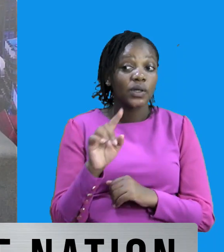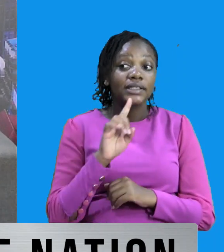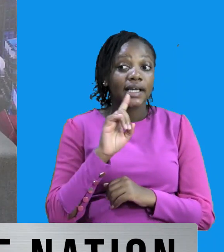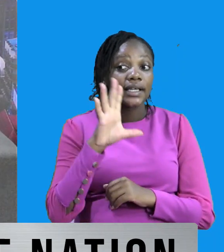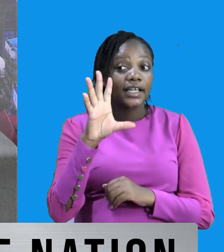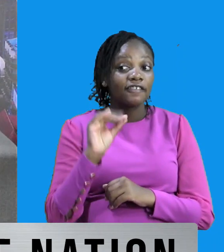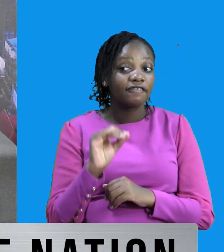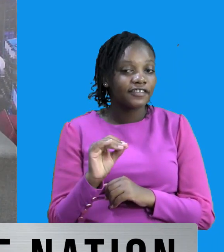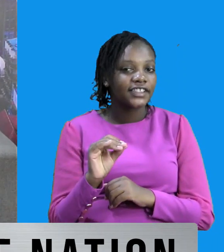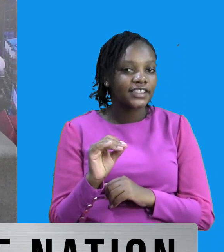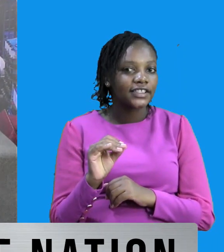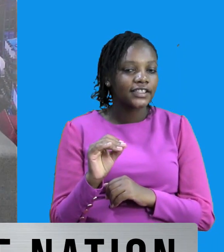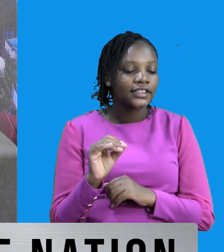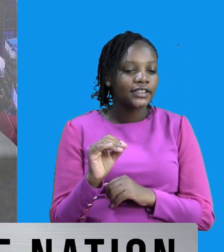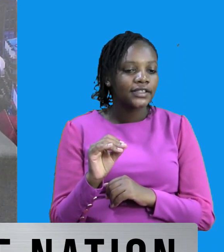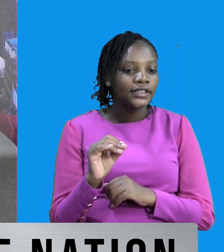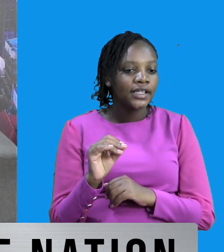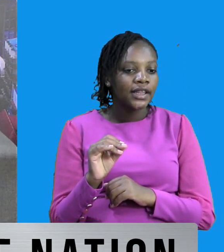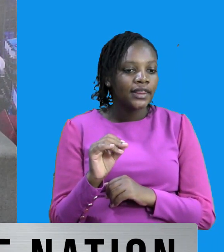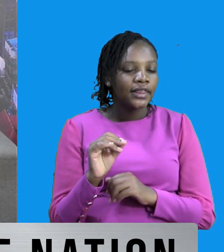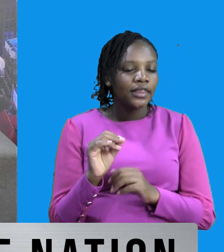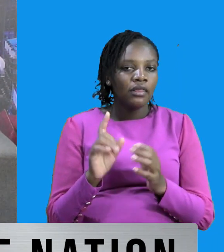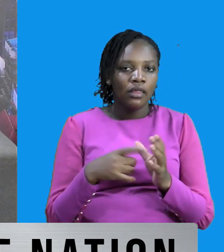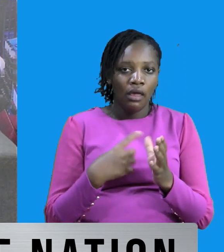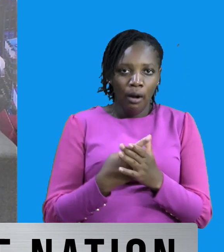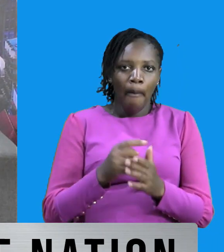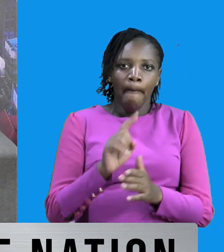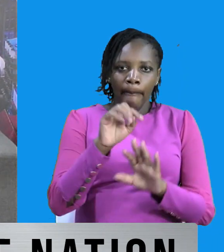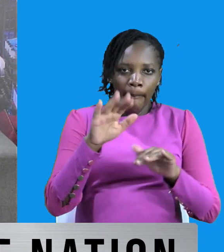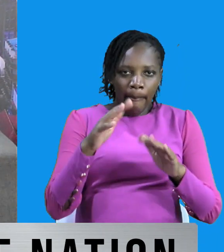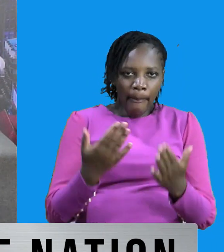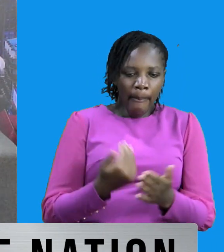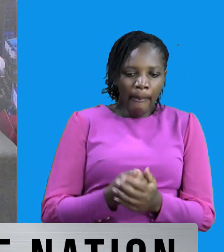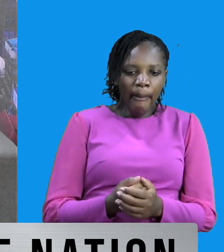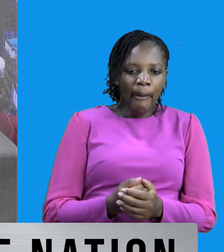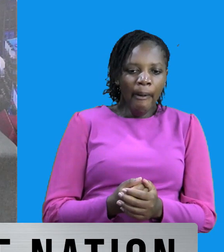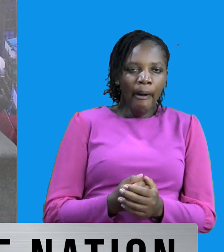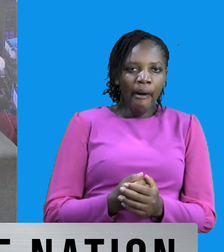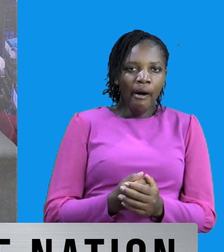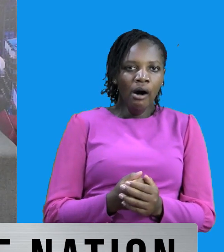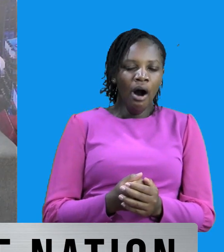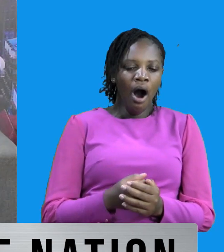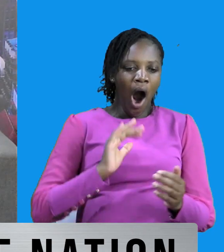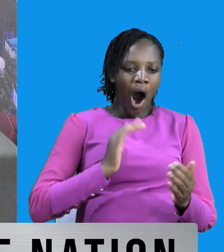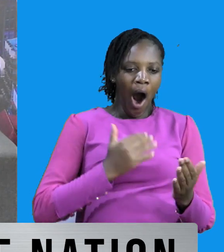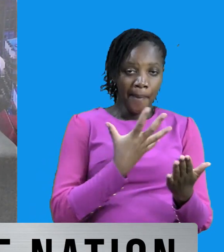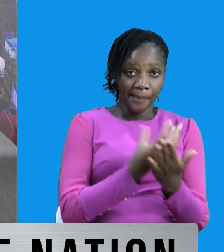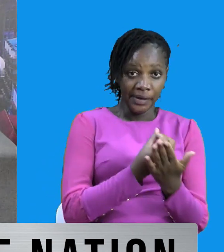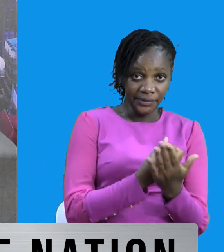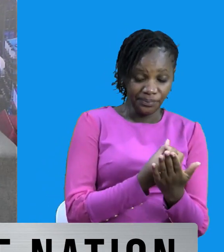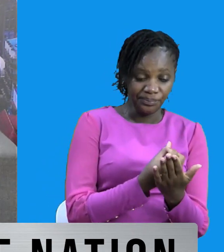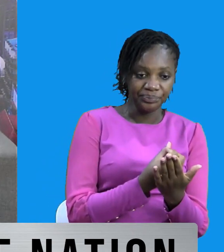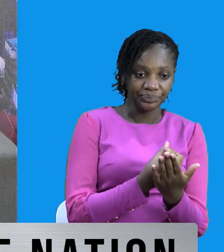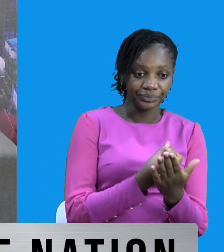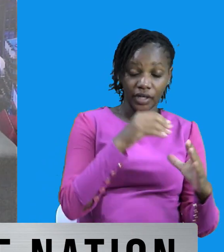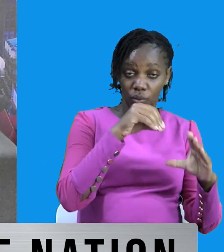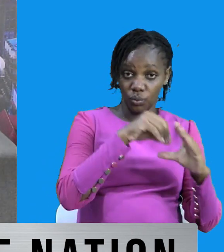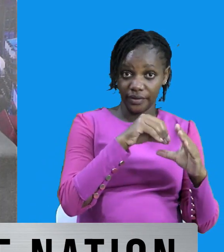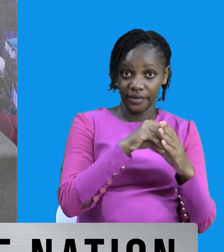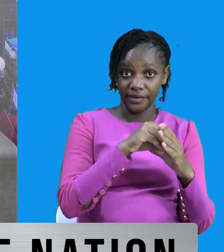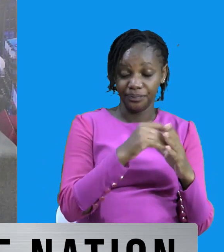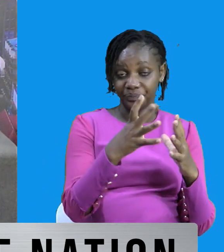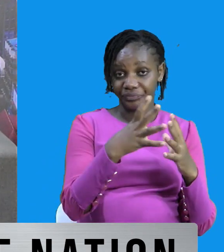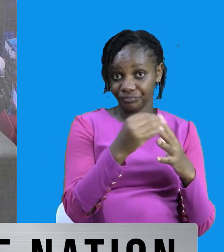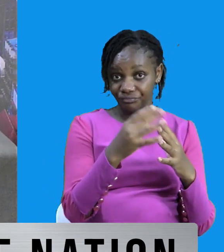now, Jonah. The right. question of the dollar is like this. We retain our funds through the dollar. It is the fiat